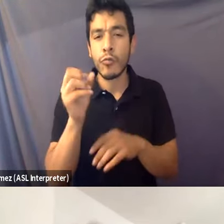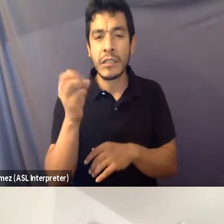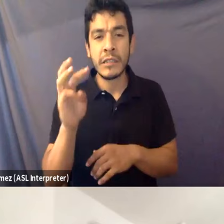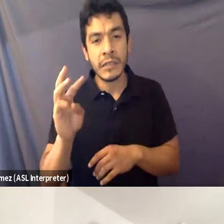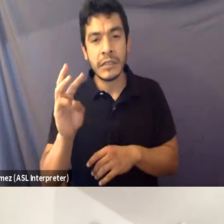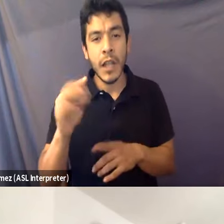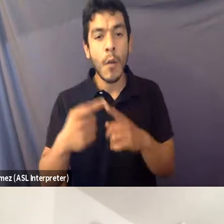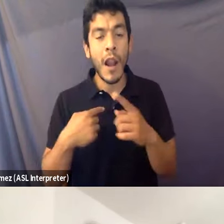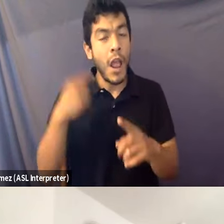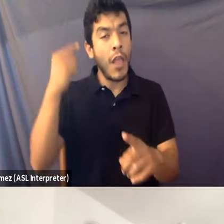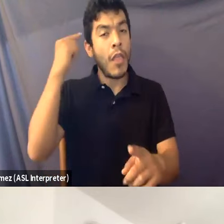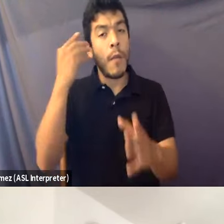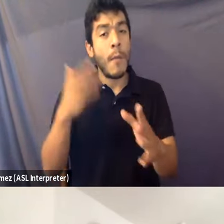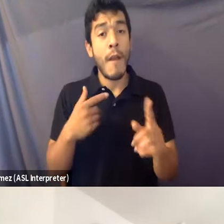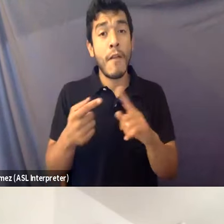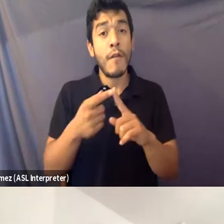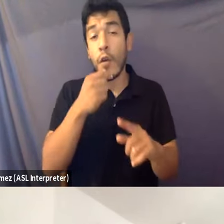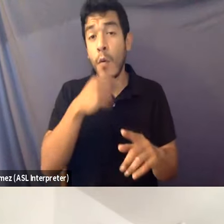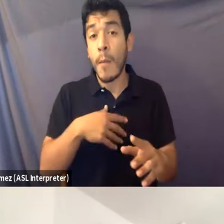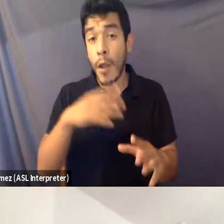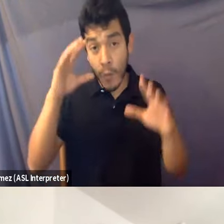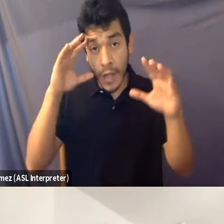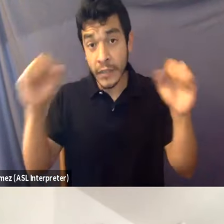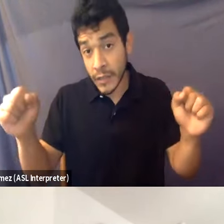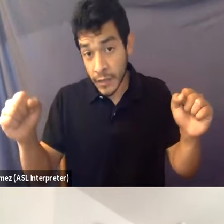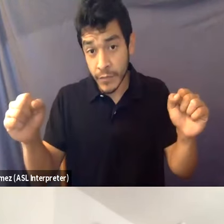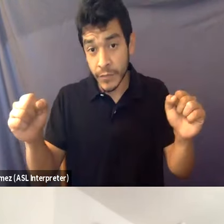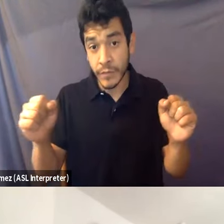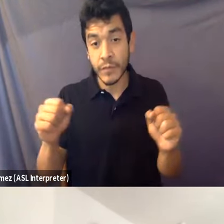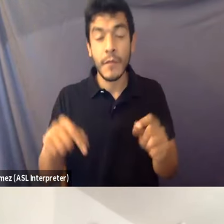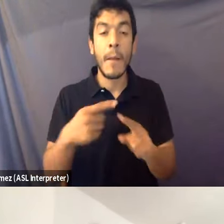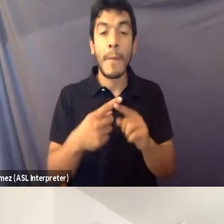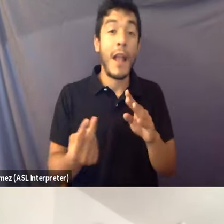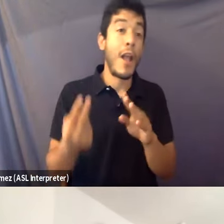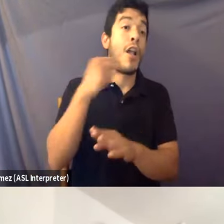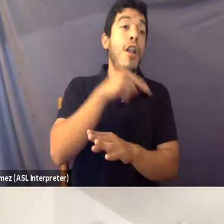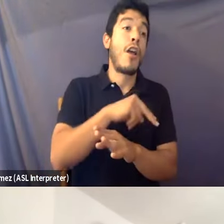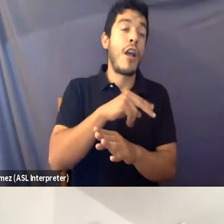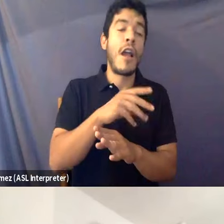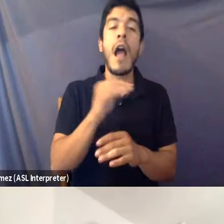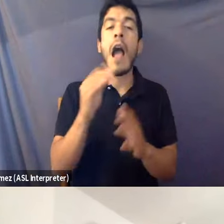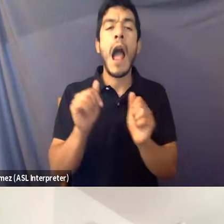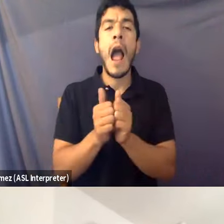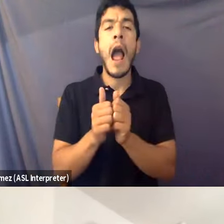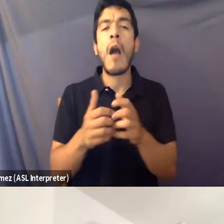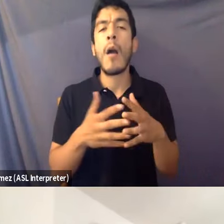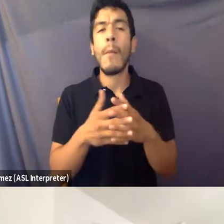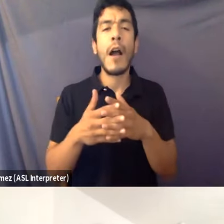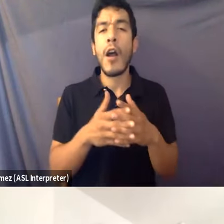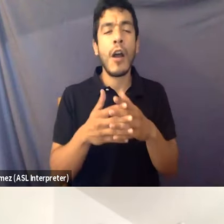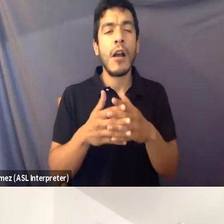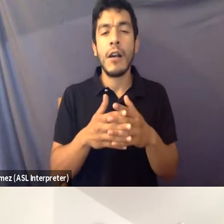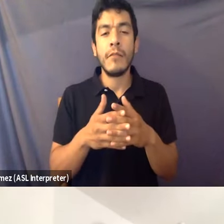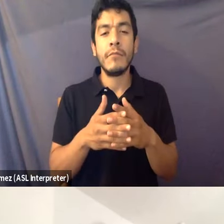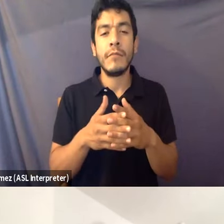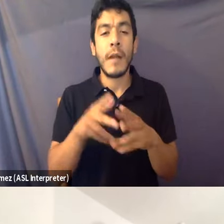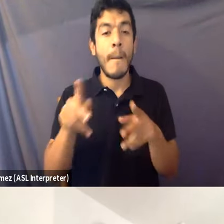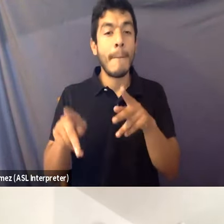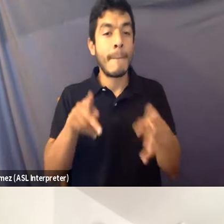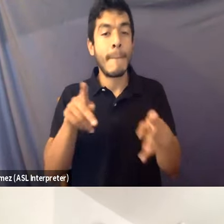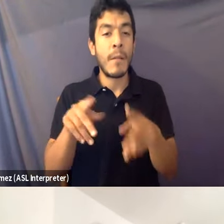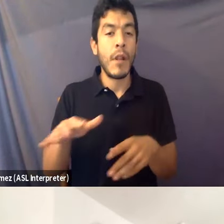our first woman president. But looking at the demographics and how America's population is, you know,